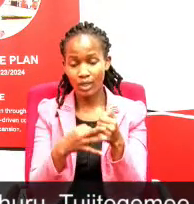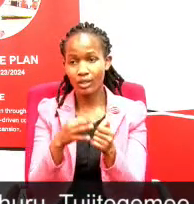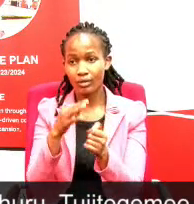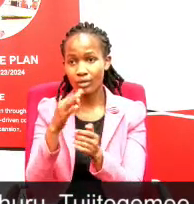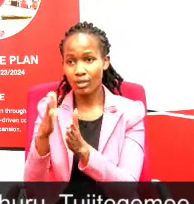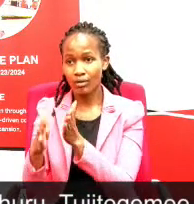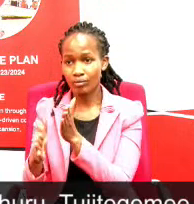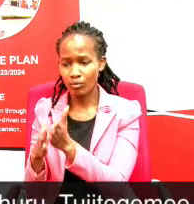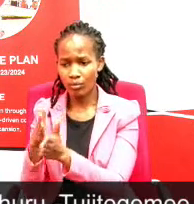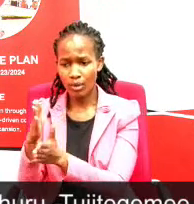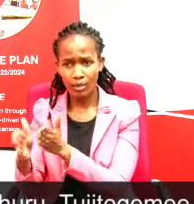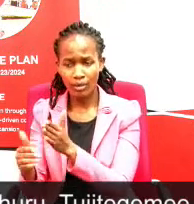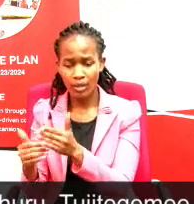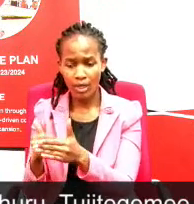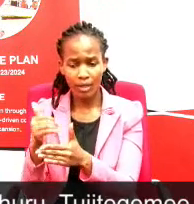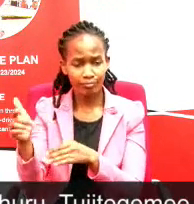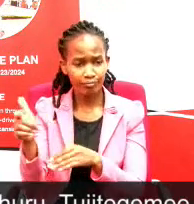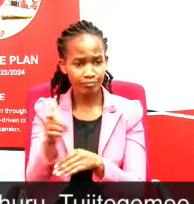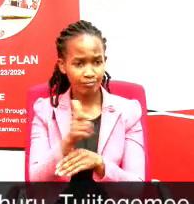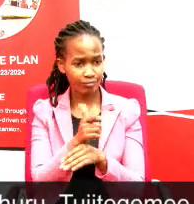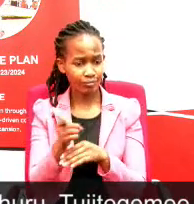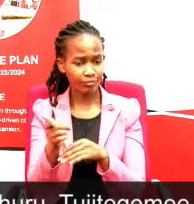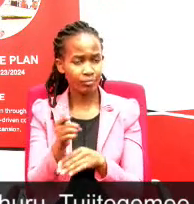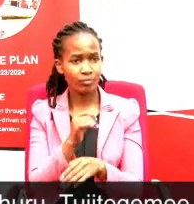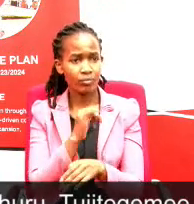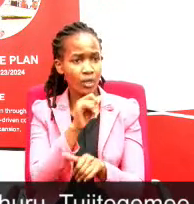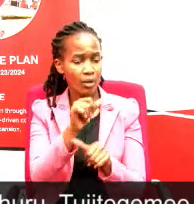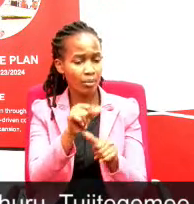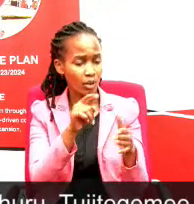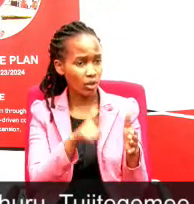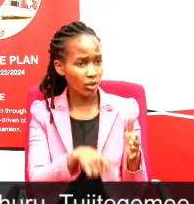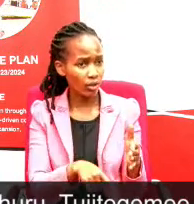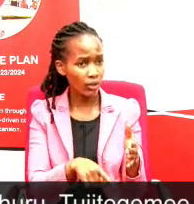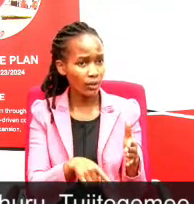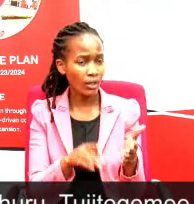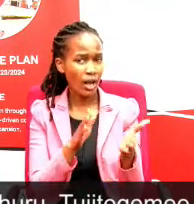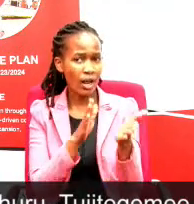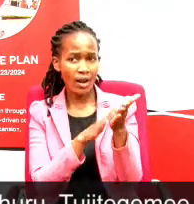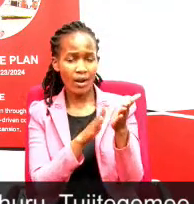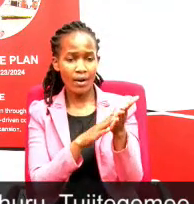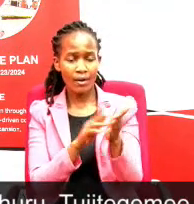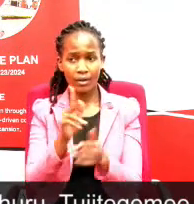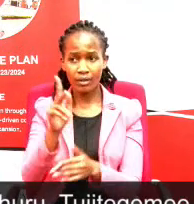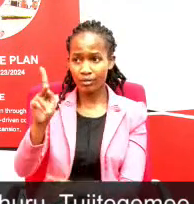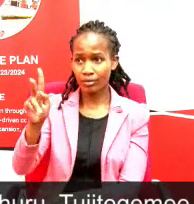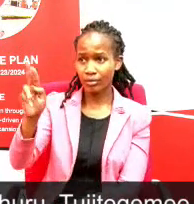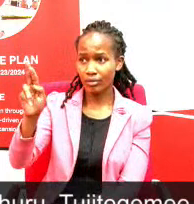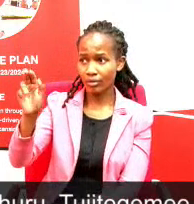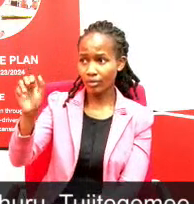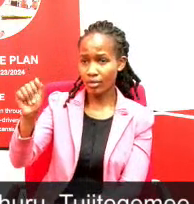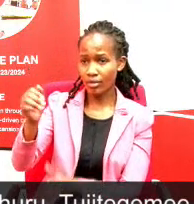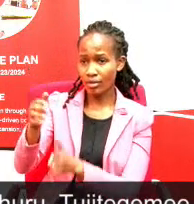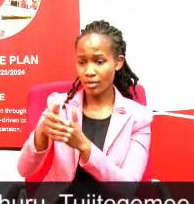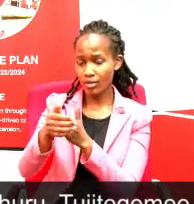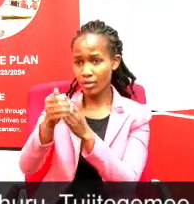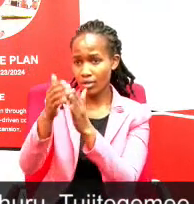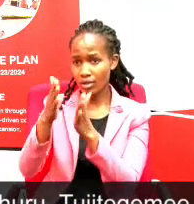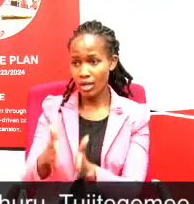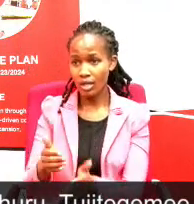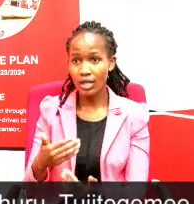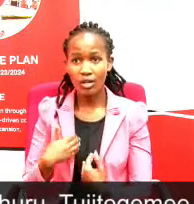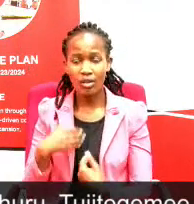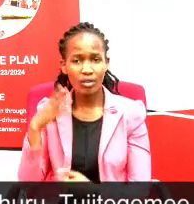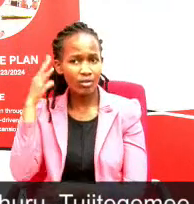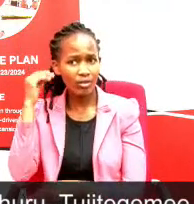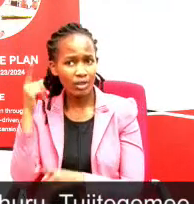plan. This next video is about the sentiments of KRA leadership. Having heard from the staff